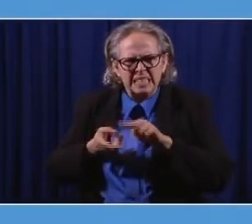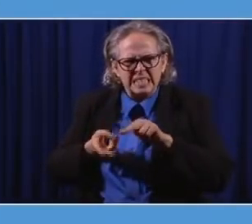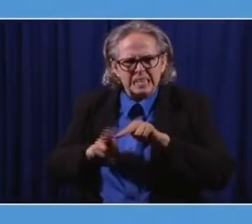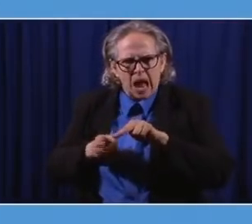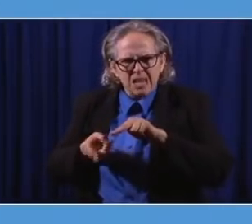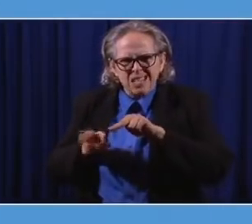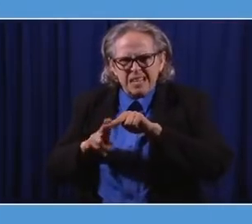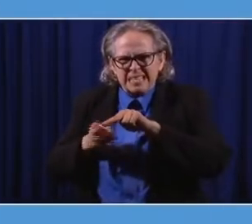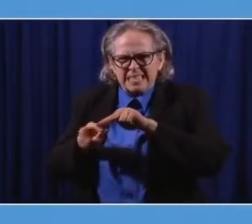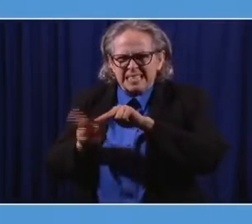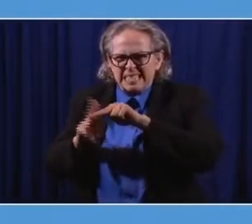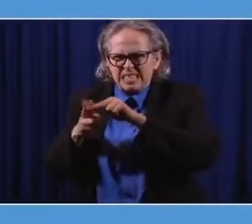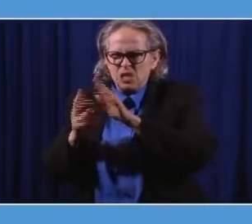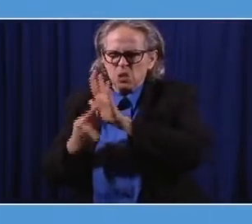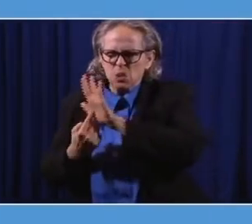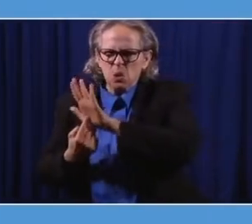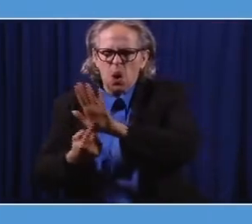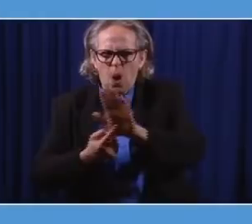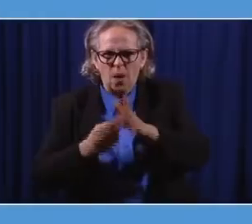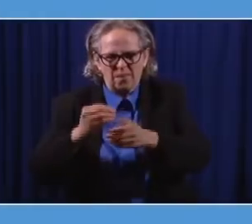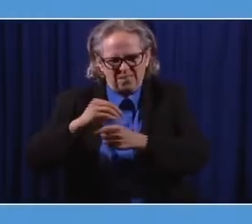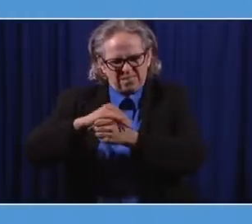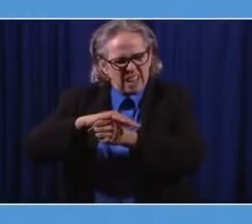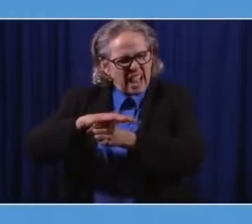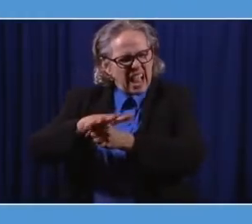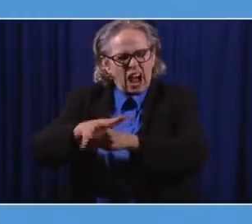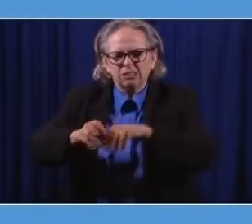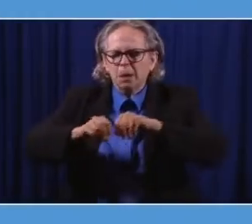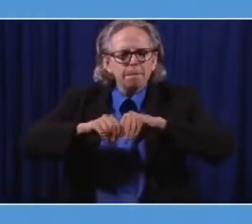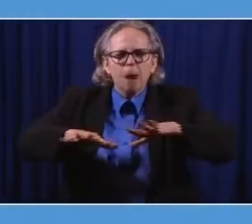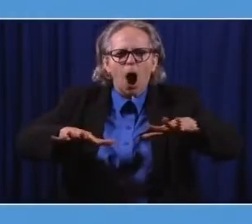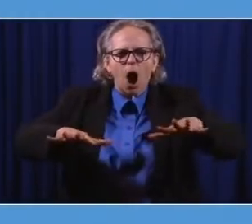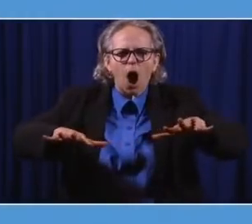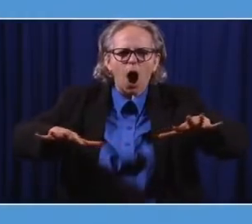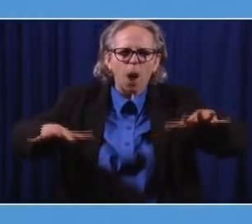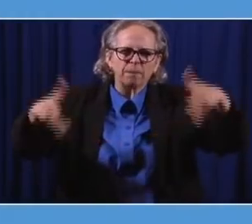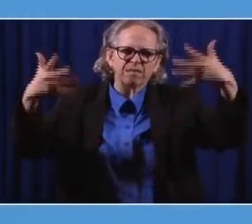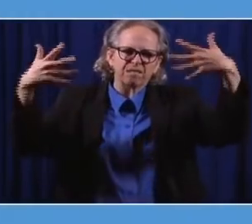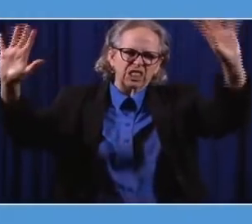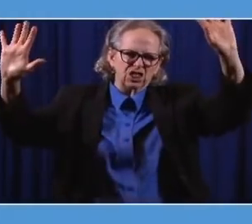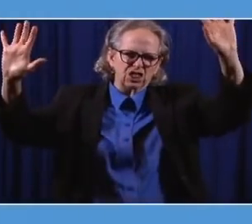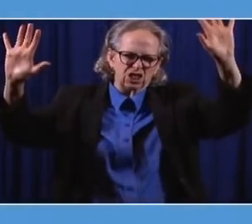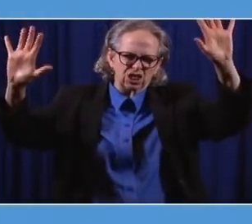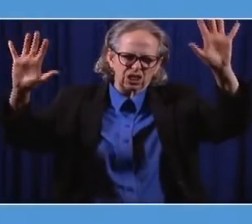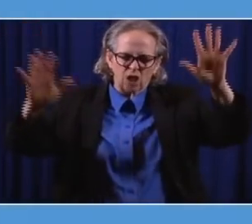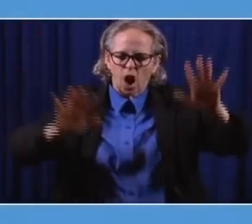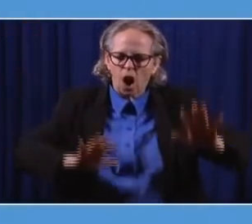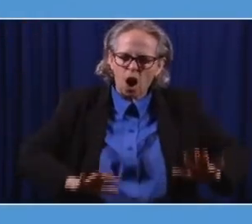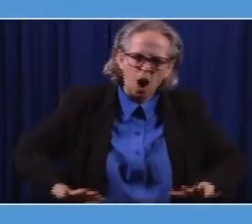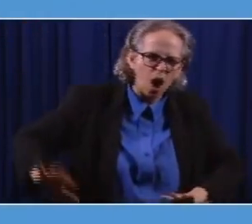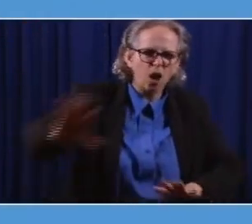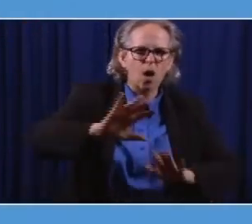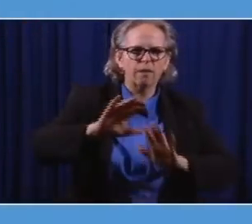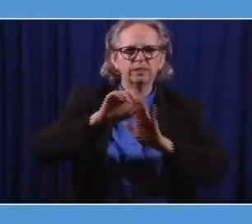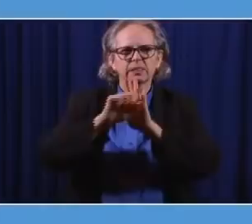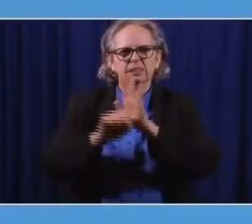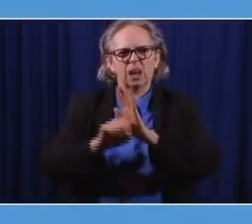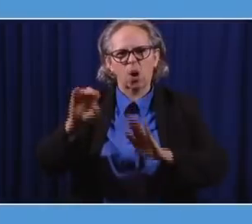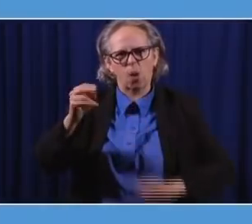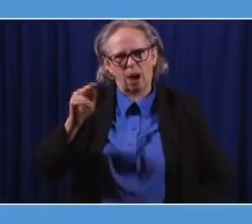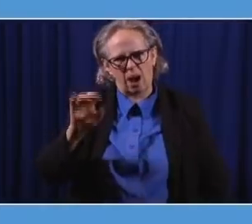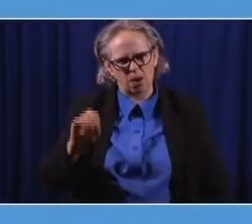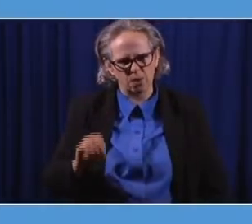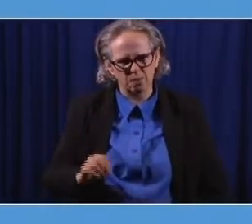This means that the virus is spreading throughout all the regions of the state. It's penetrating everywhere. We now only have 4 counties